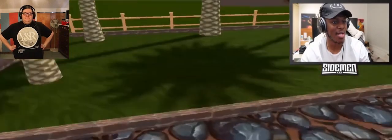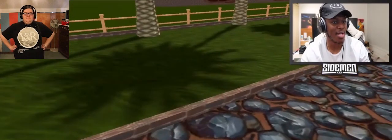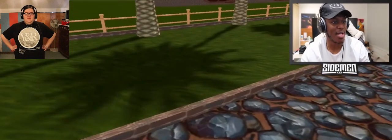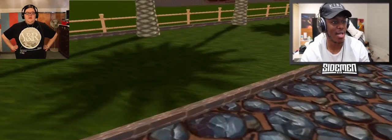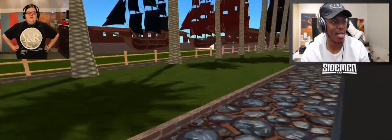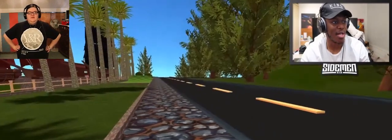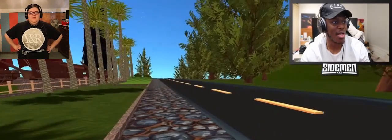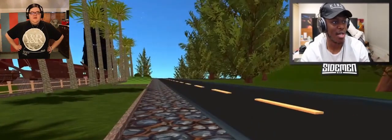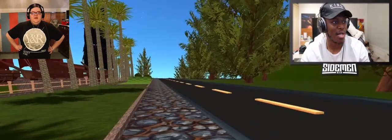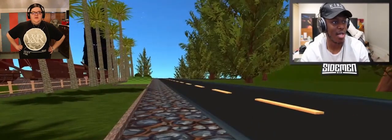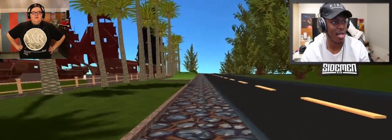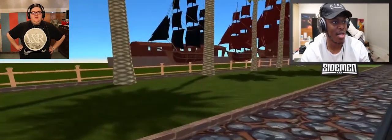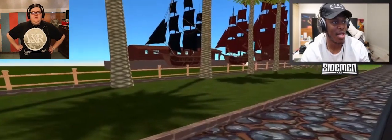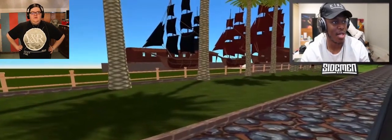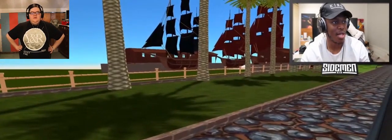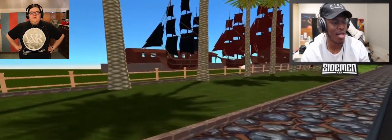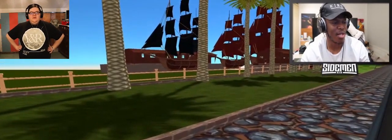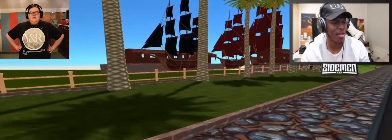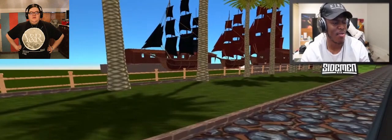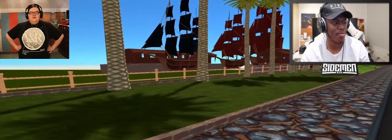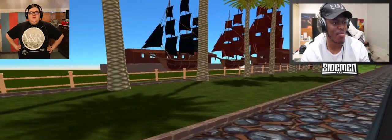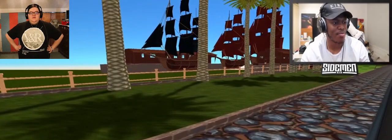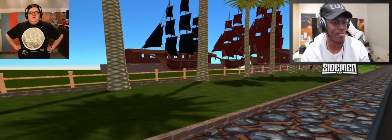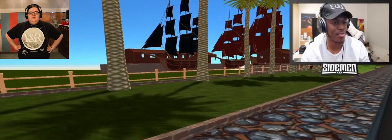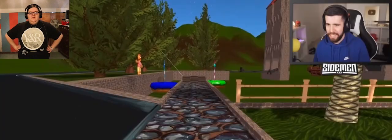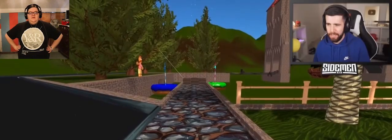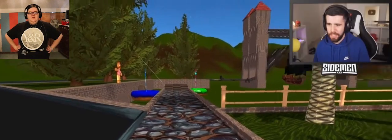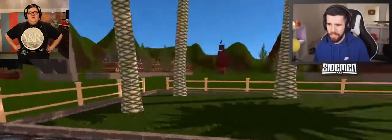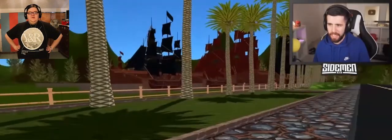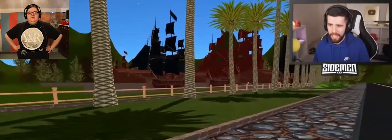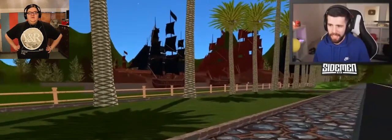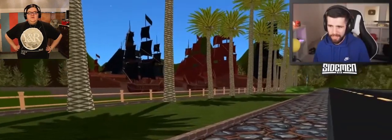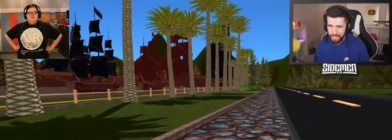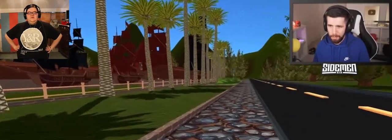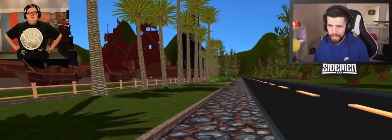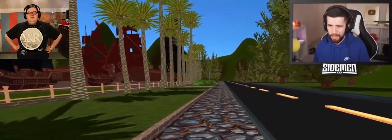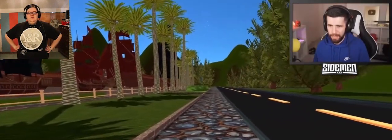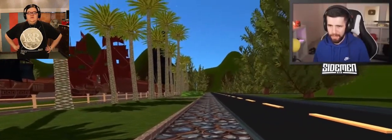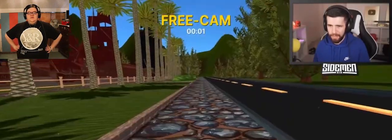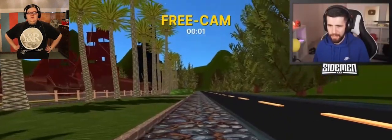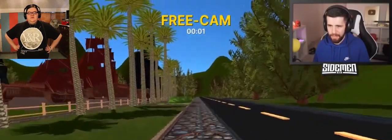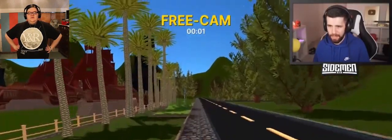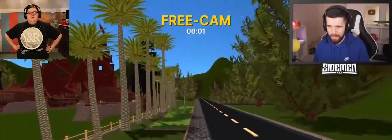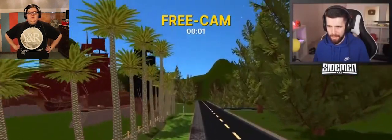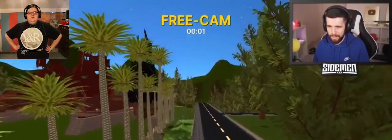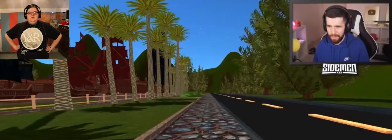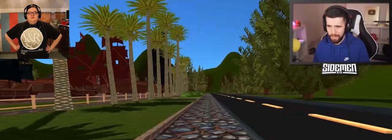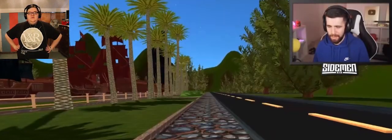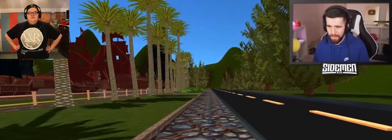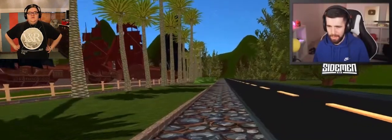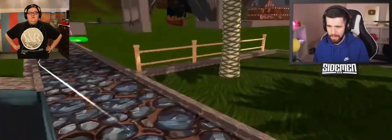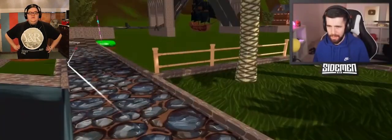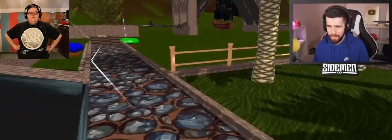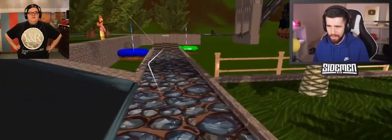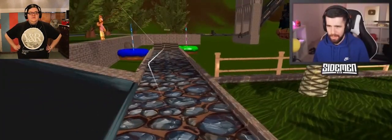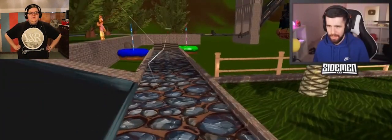I'm just waiting for someone to do something. Is it behind us? I don't know. I think that's something. Yeah. Wait, there's a fishing rod there. I feel like it's baited.